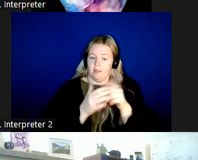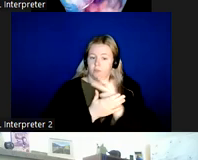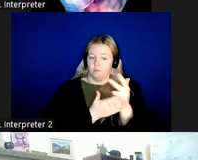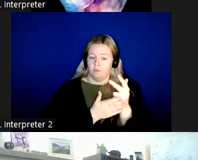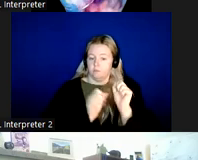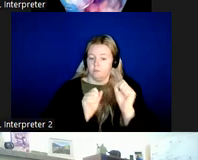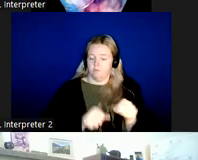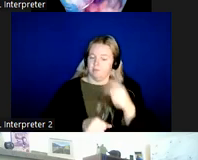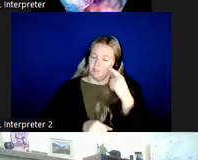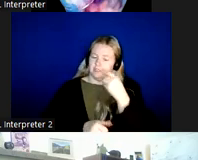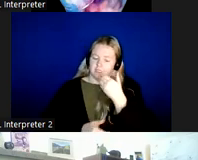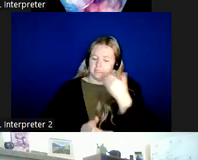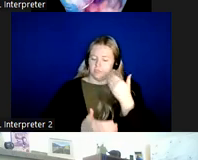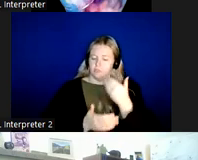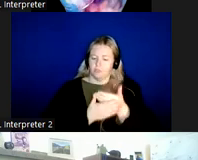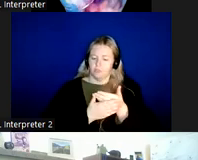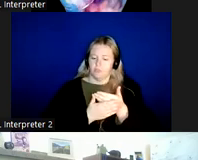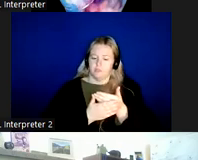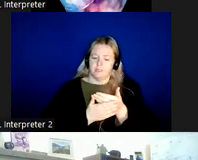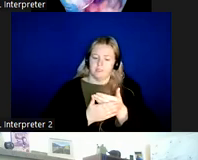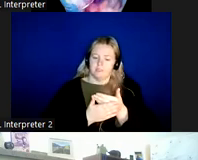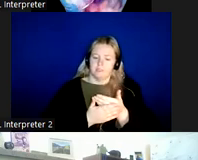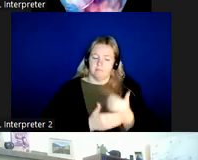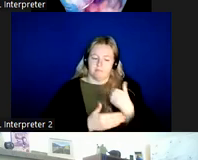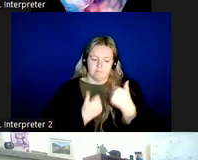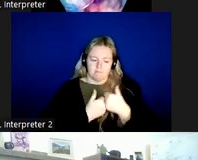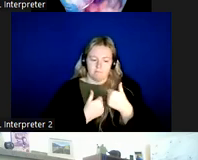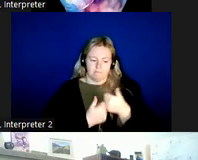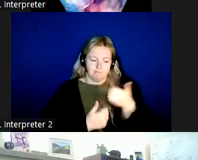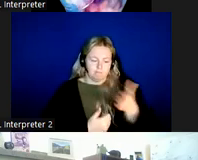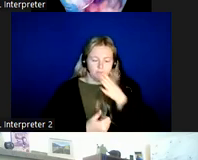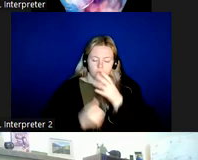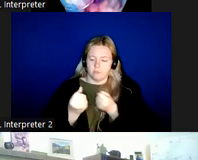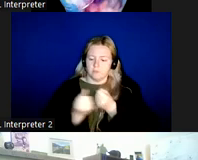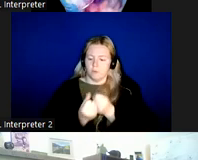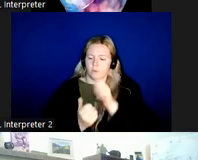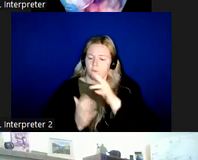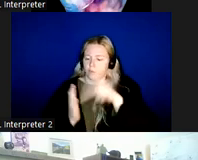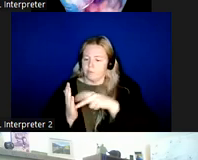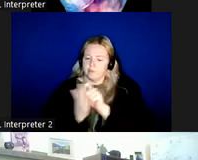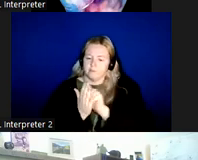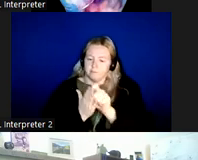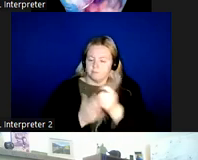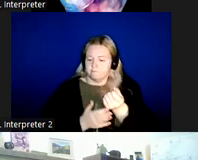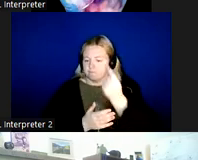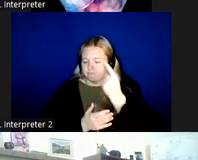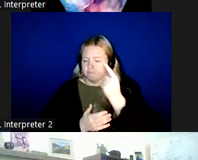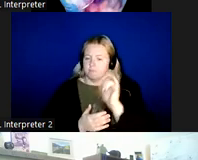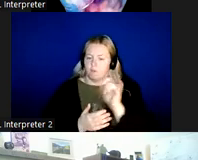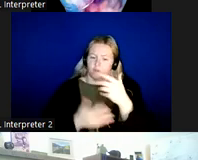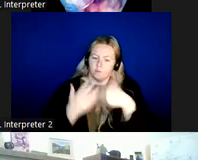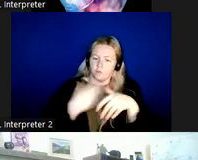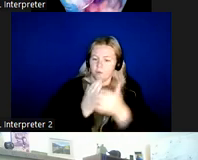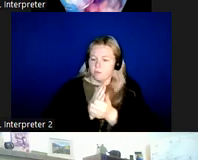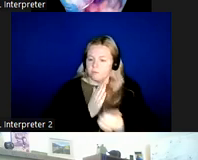to, you know, furthering our lifelong literacy skills, as well as like encouraging, you know, our social interaction with